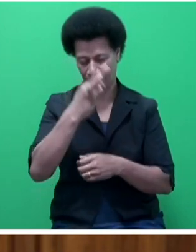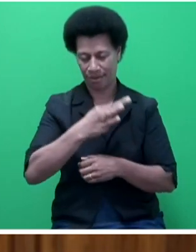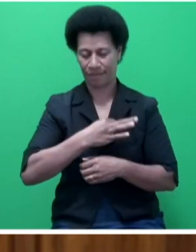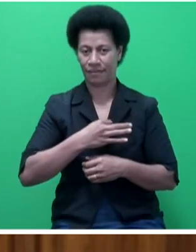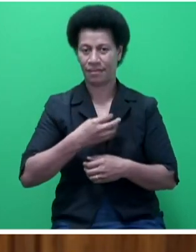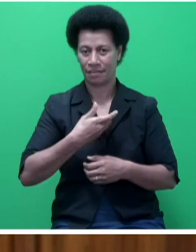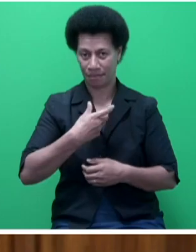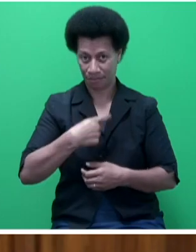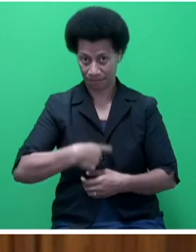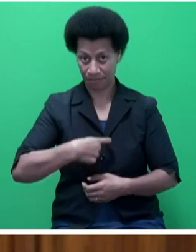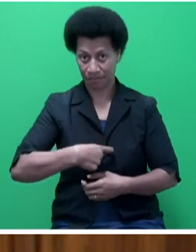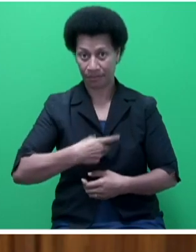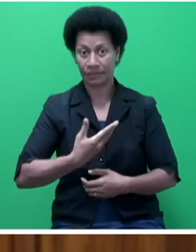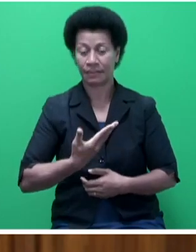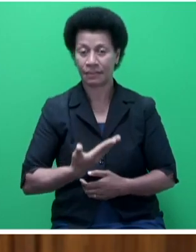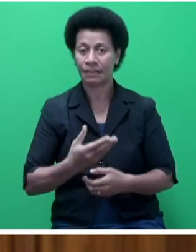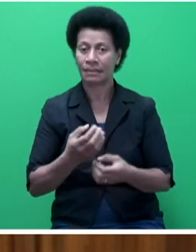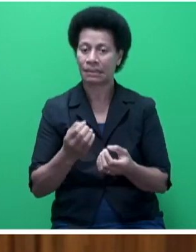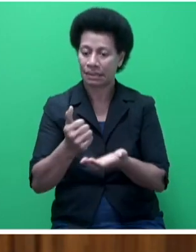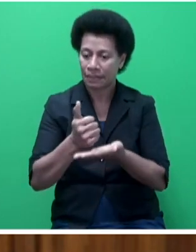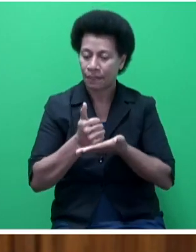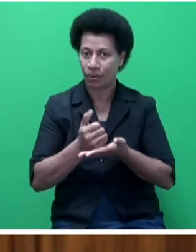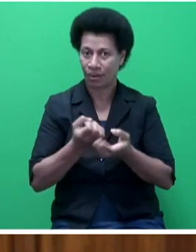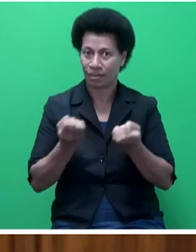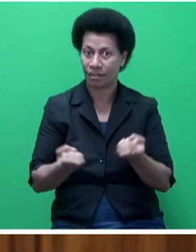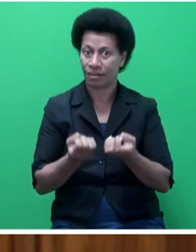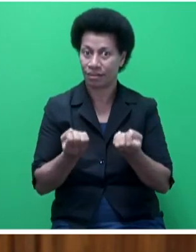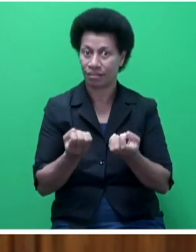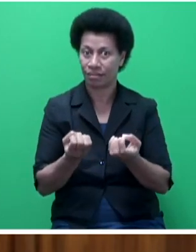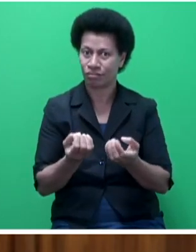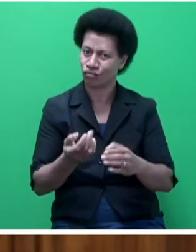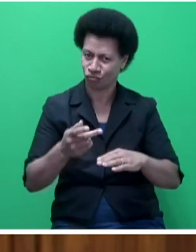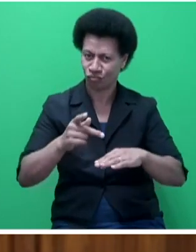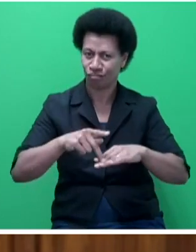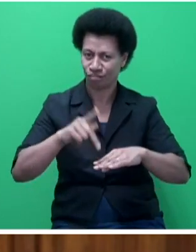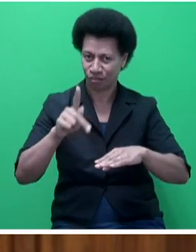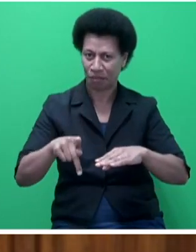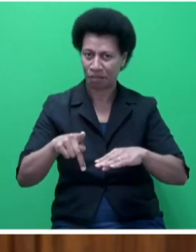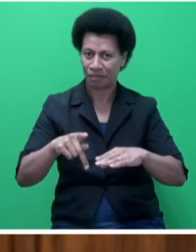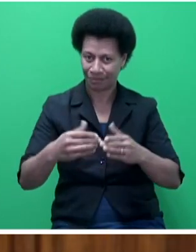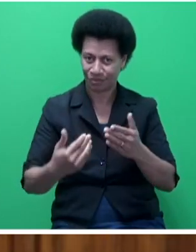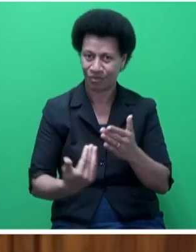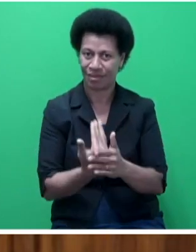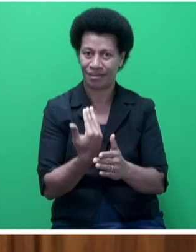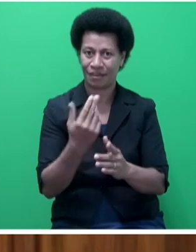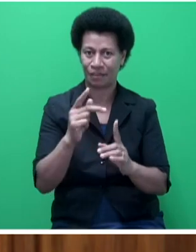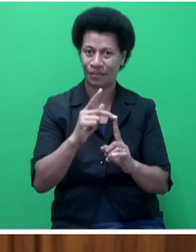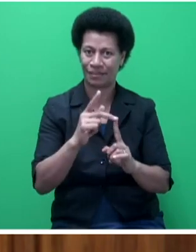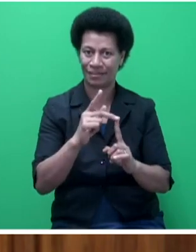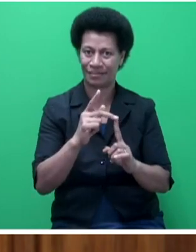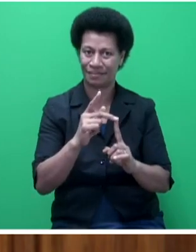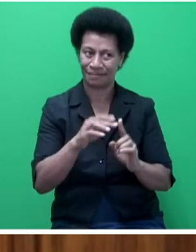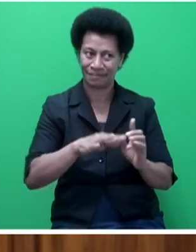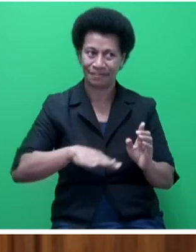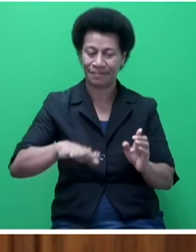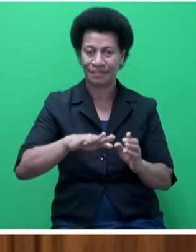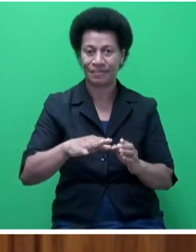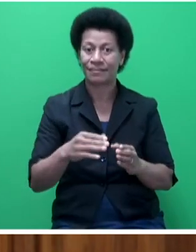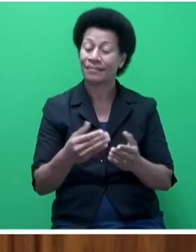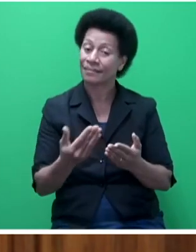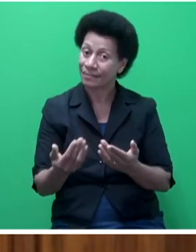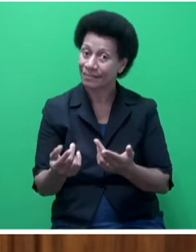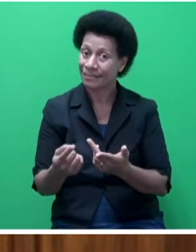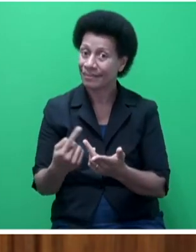the support and encouragement to enter the political arena. And I also would like to take this opportunity to welcome